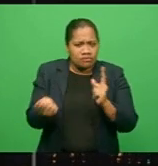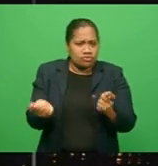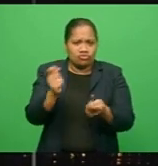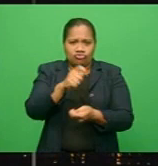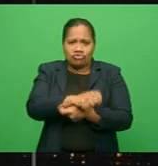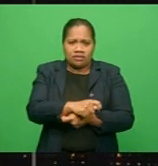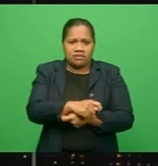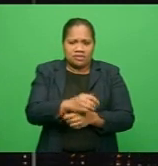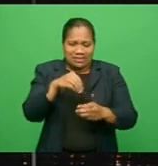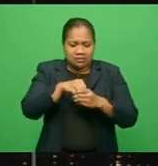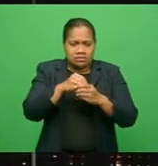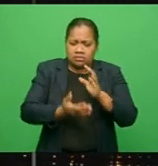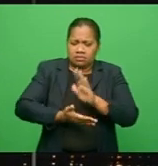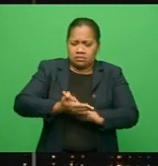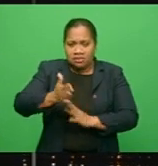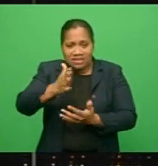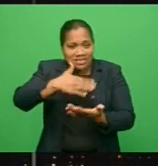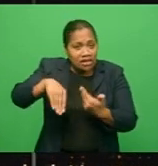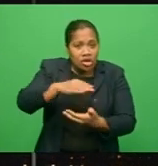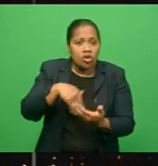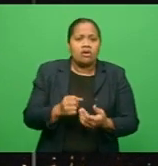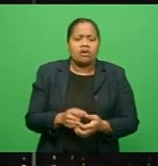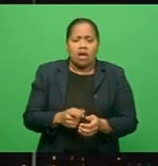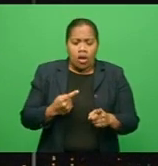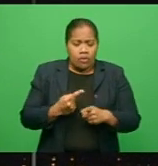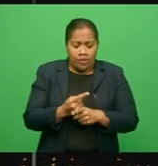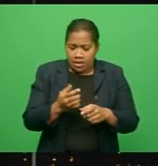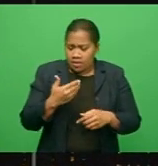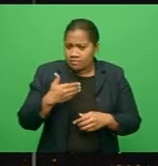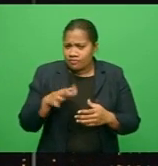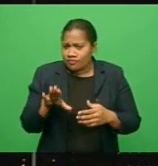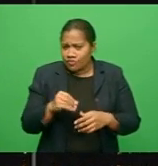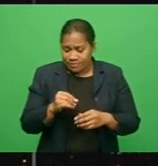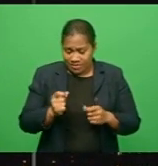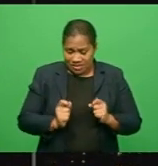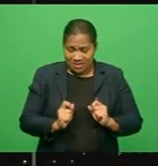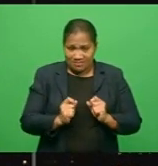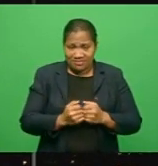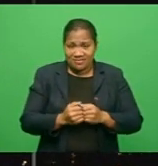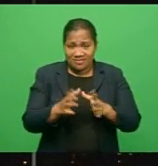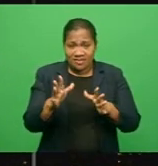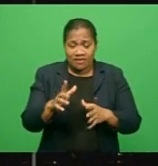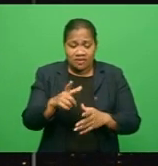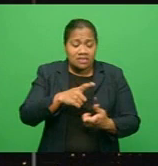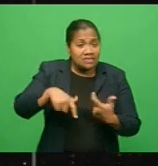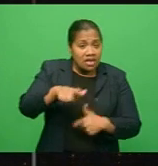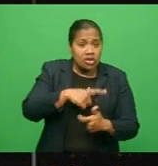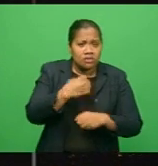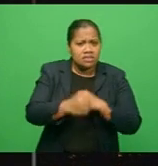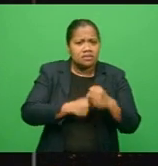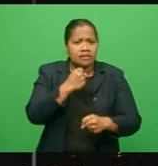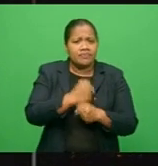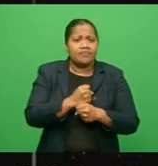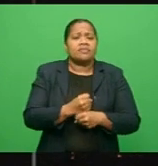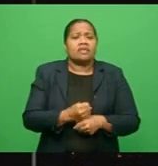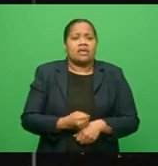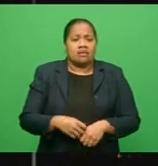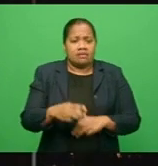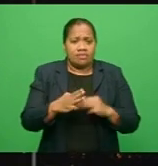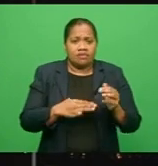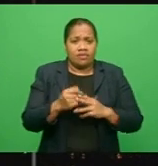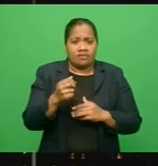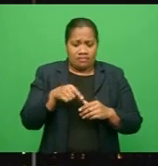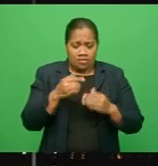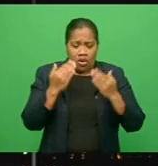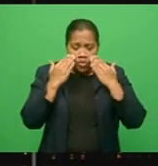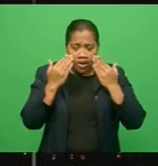high-intensity cyclones. A week away from the beginning of Fiji's cyclone season, the Minister for Disaster Management says they will be conducting more awareness